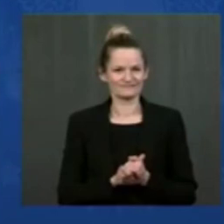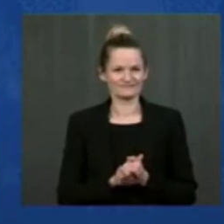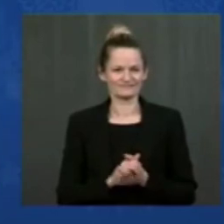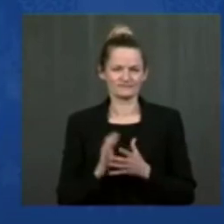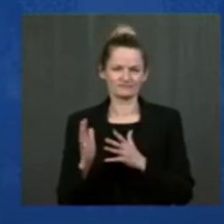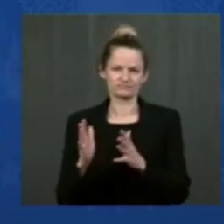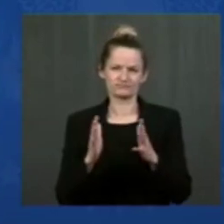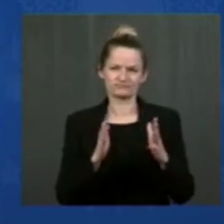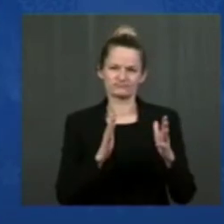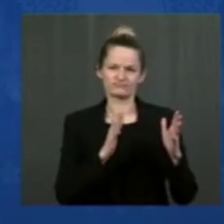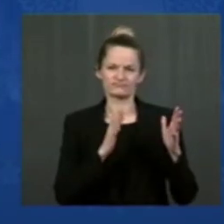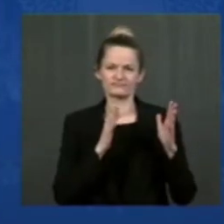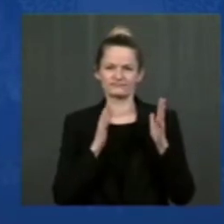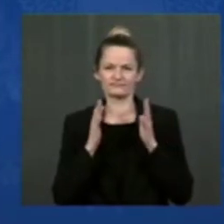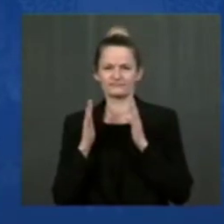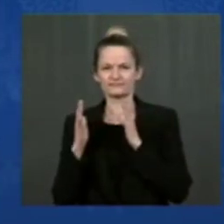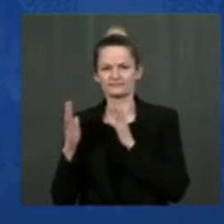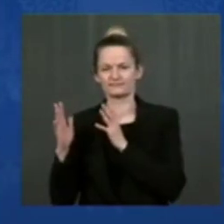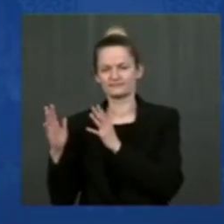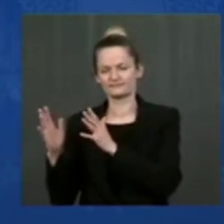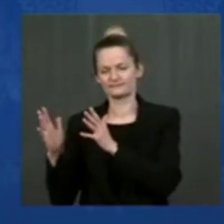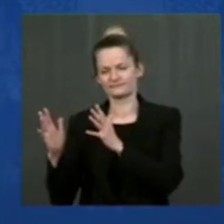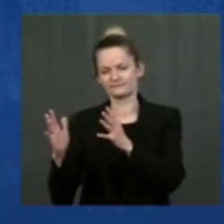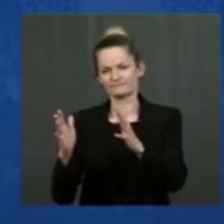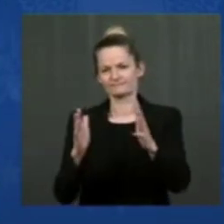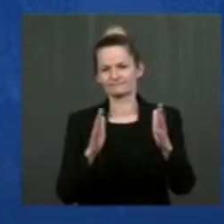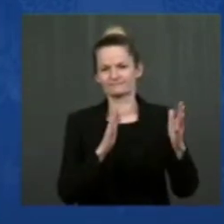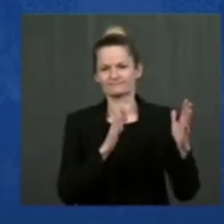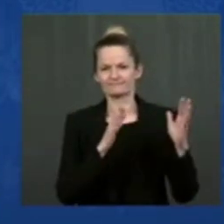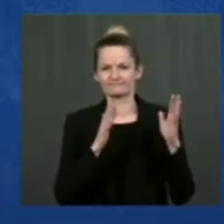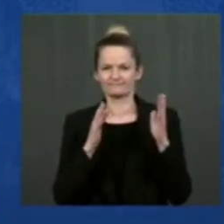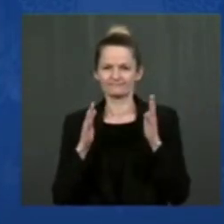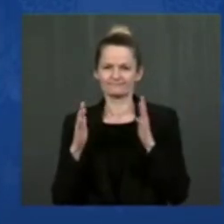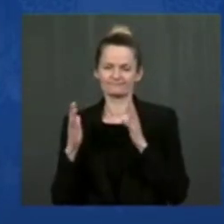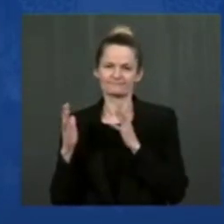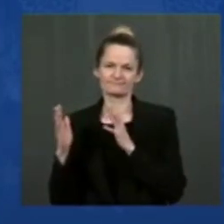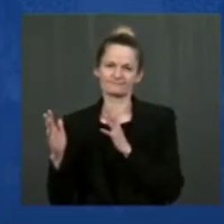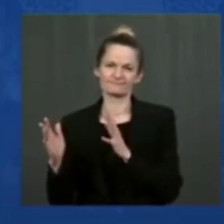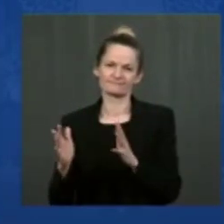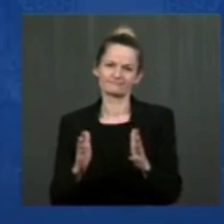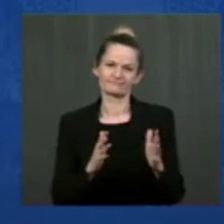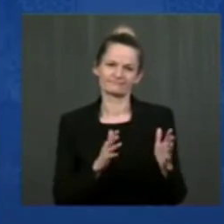Nothing to it, huh? Don't forget your phone. Thank you.